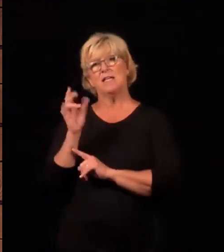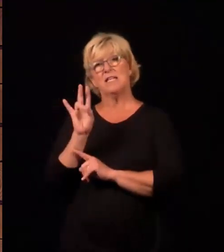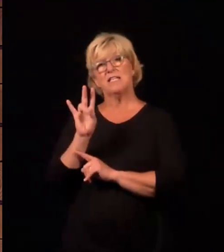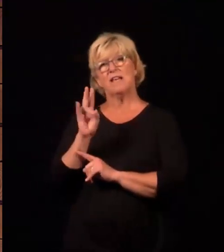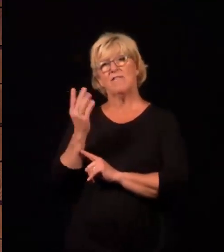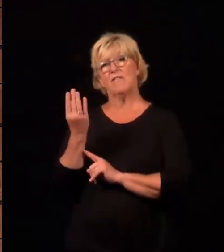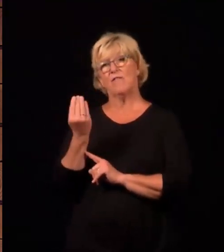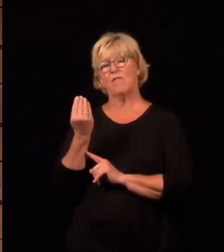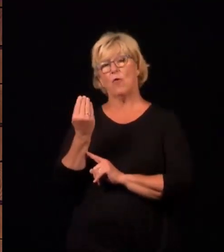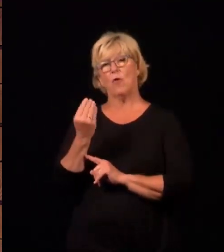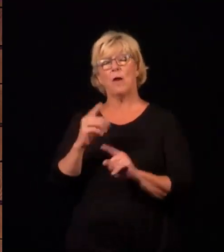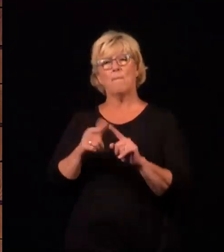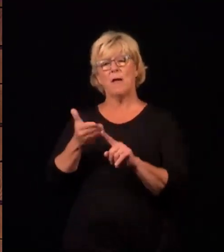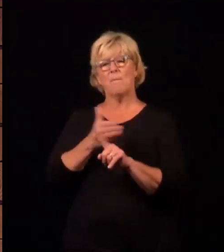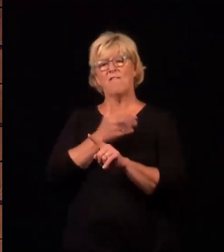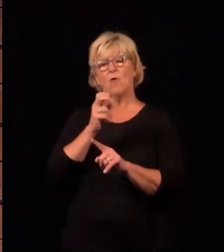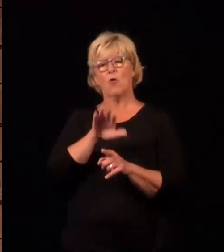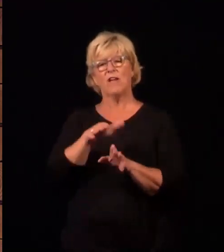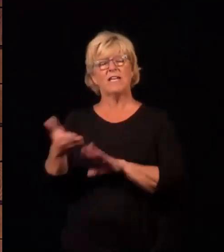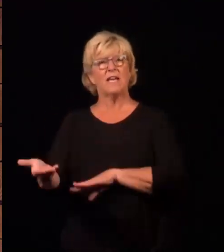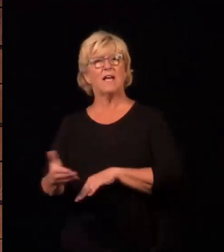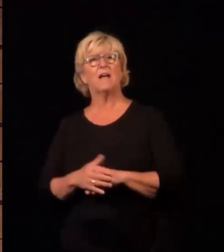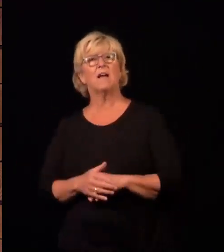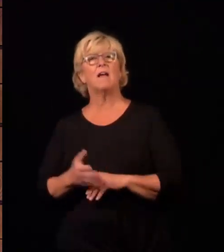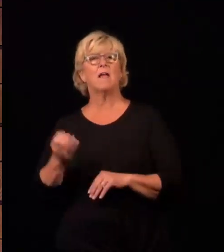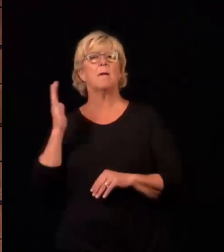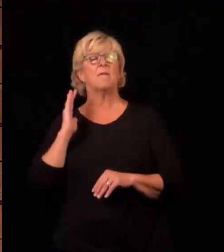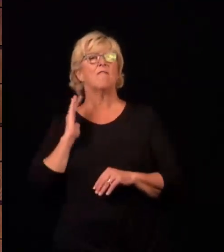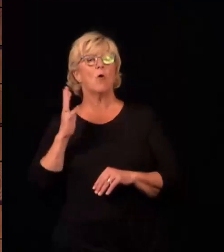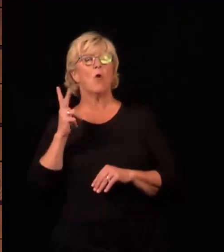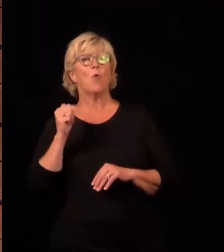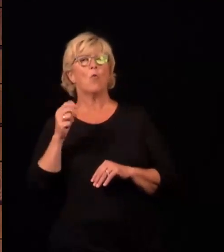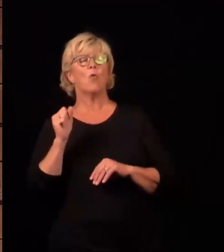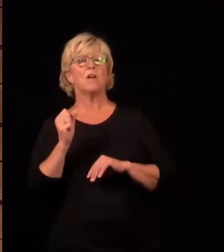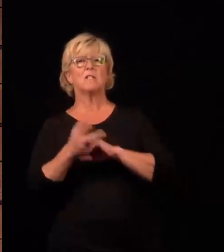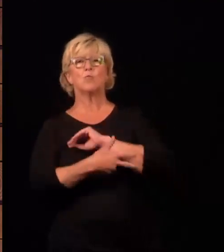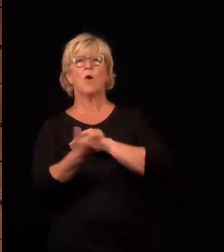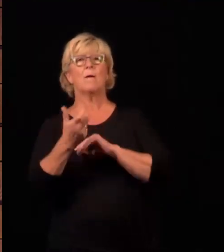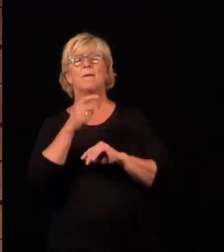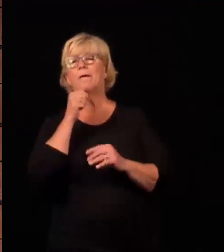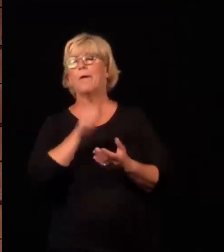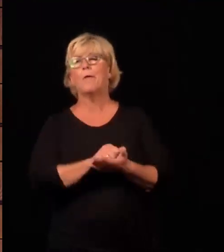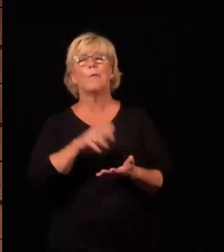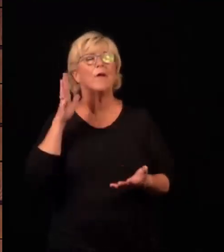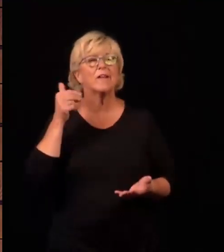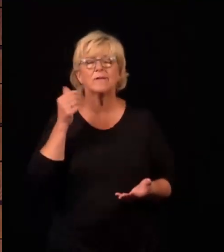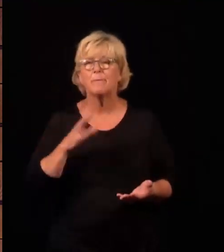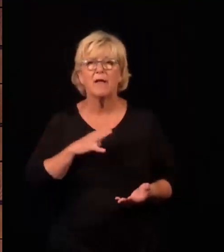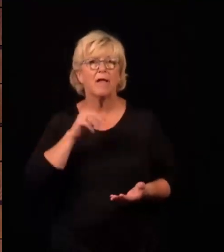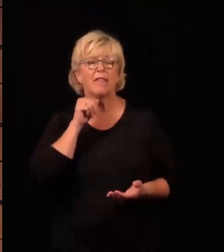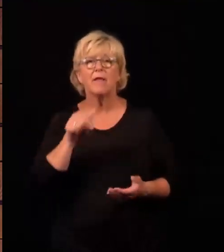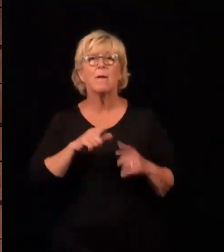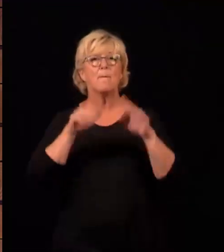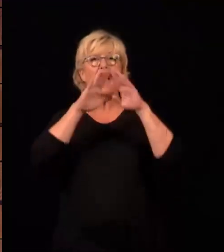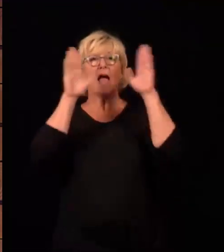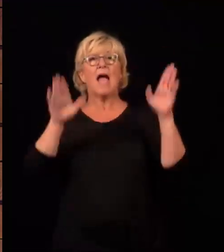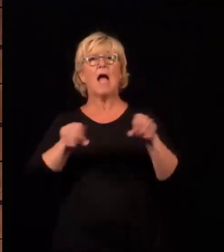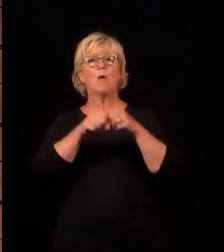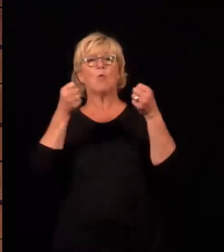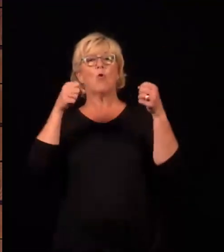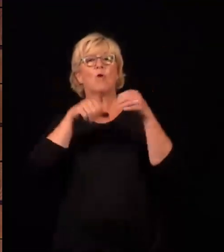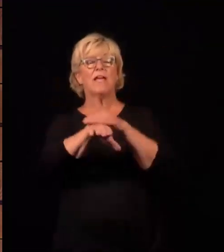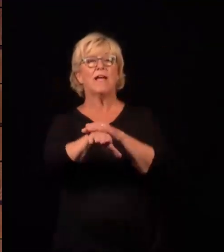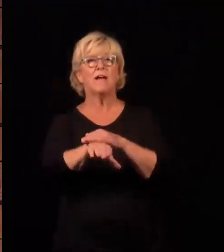1714. But before he died, he was once robbed. He wasn't a rich man, wasn't well-to-do, but his house was broken